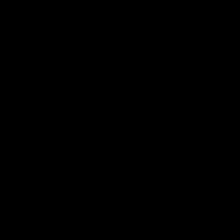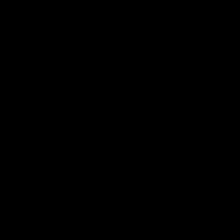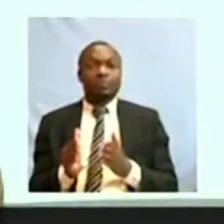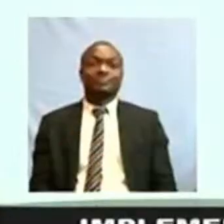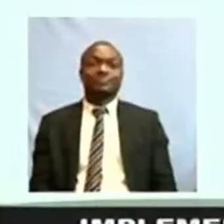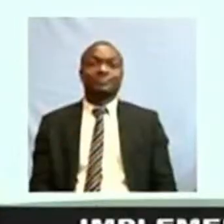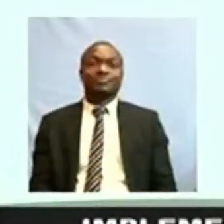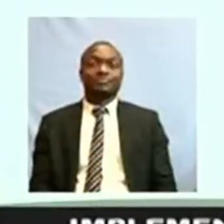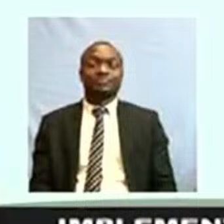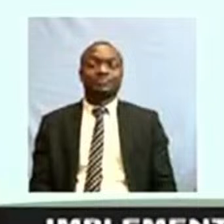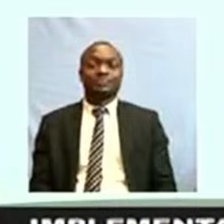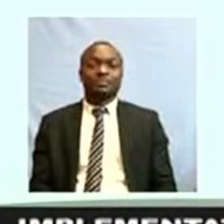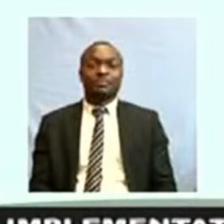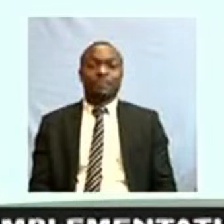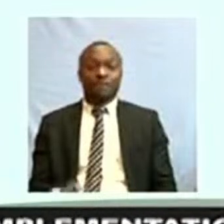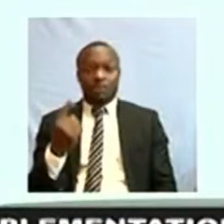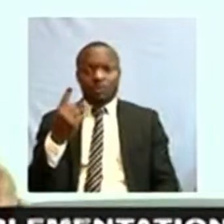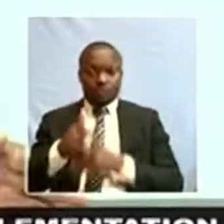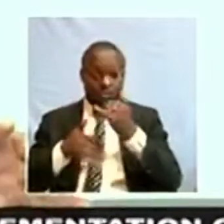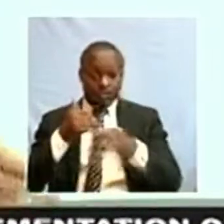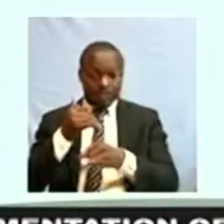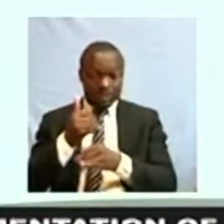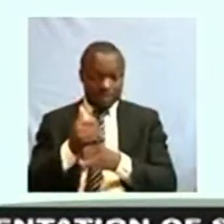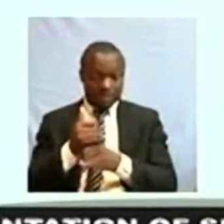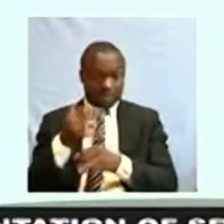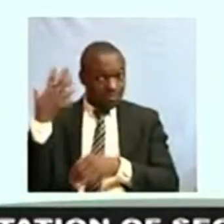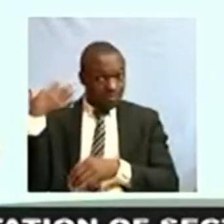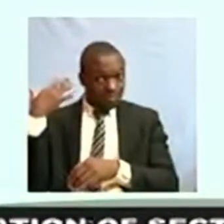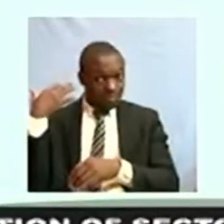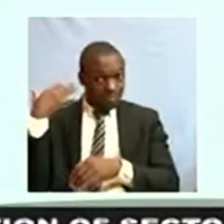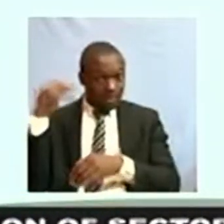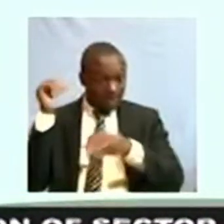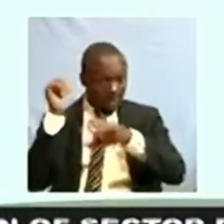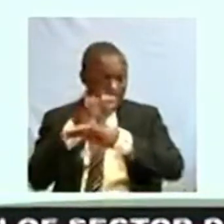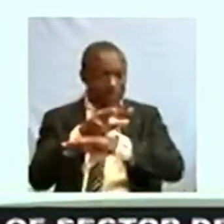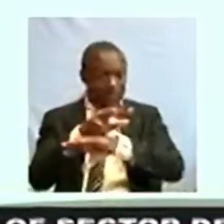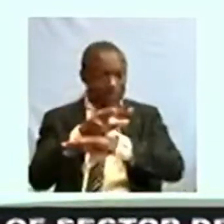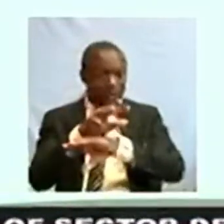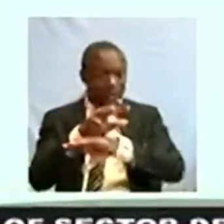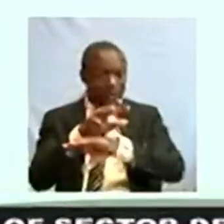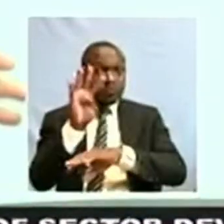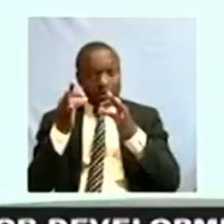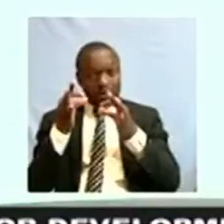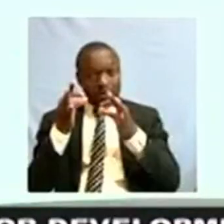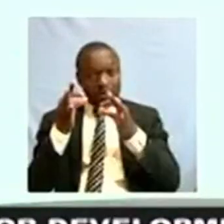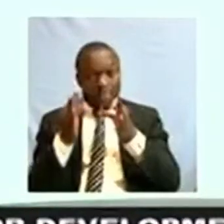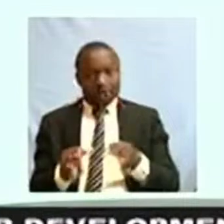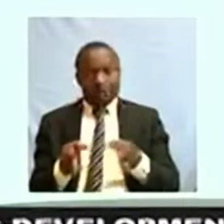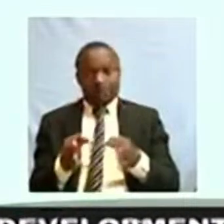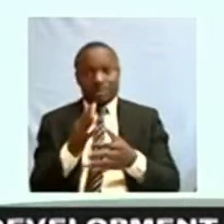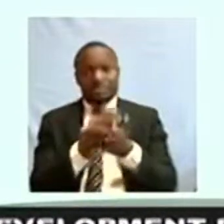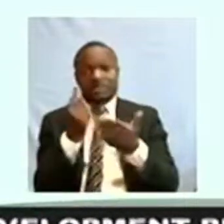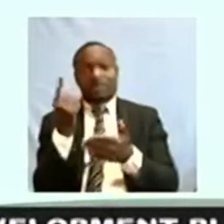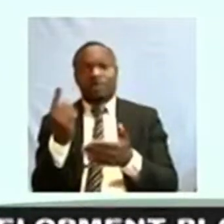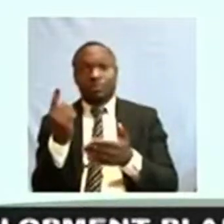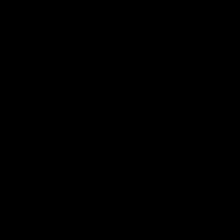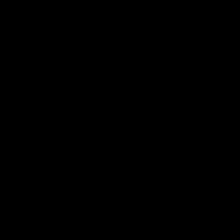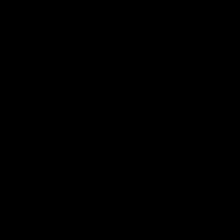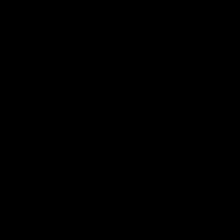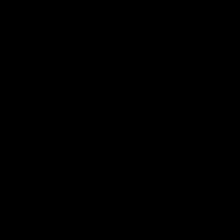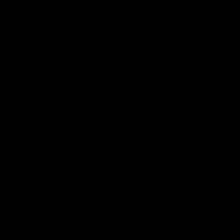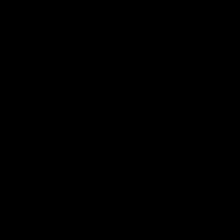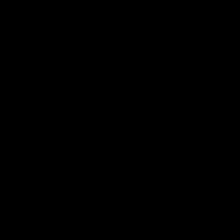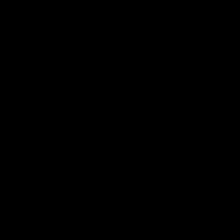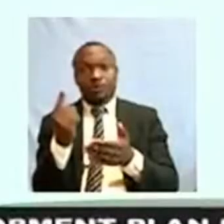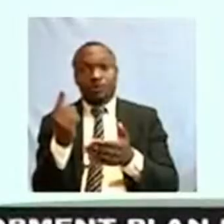a year ago, we sent 4 officers to be trained, like, you know, in case one was to drown in blue water. We have some.